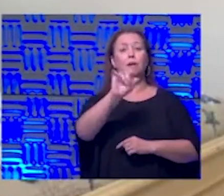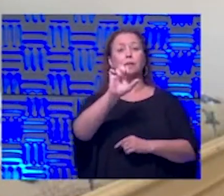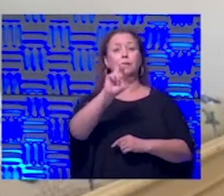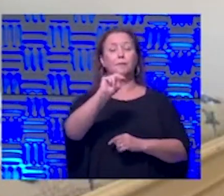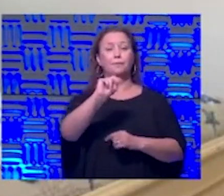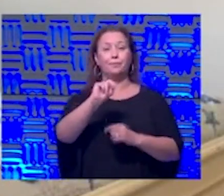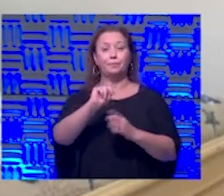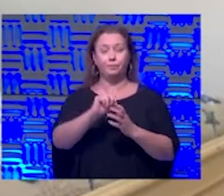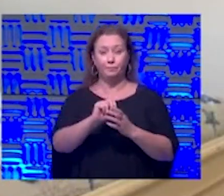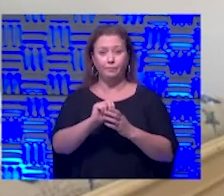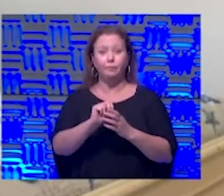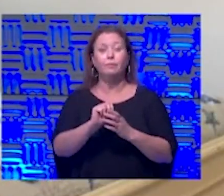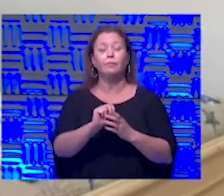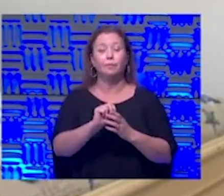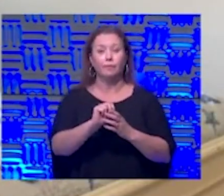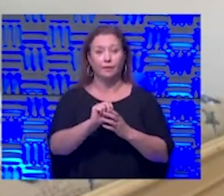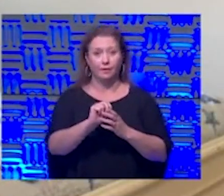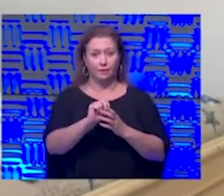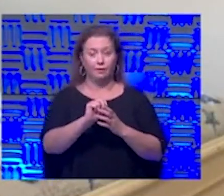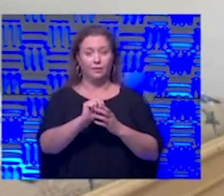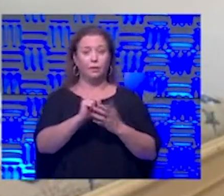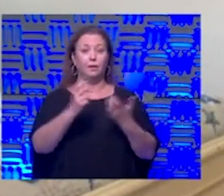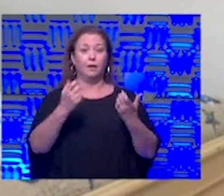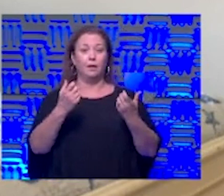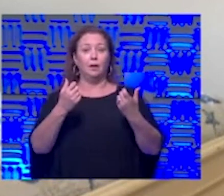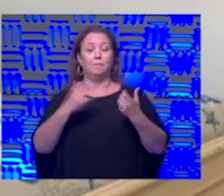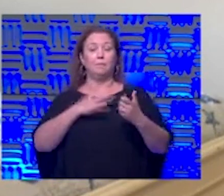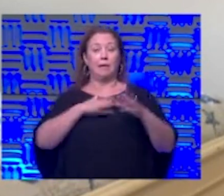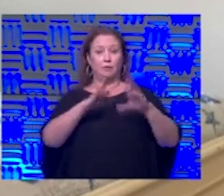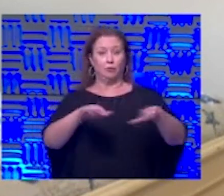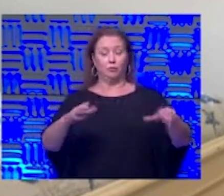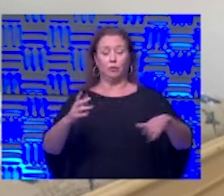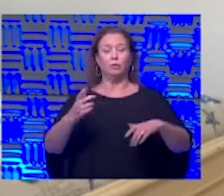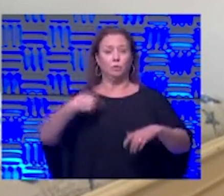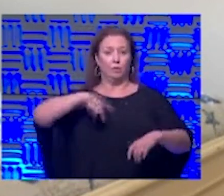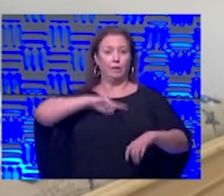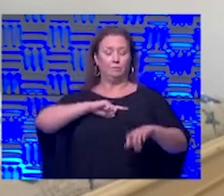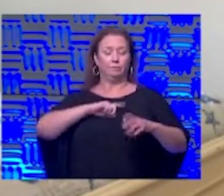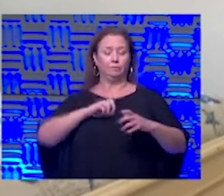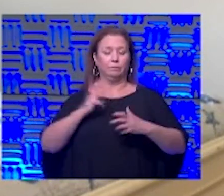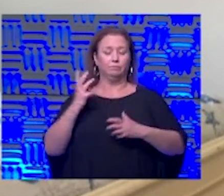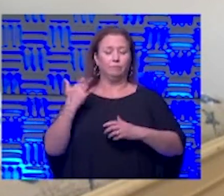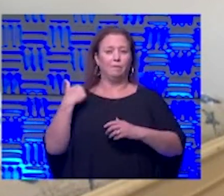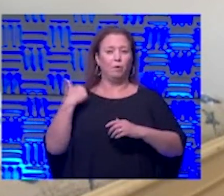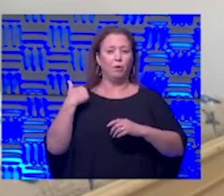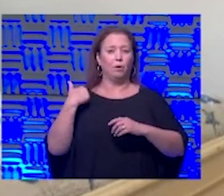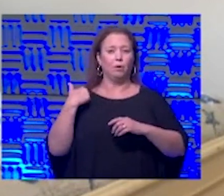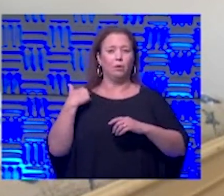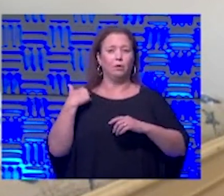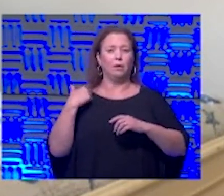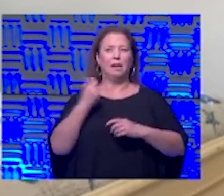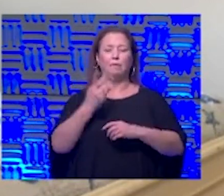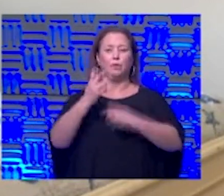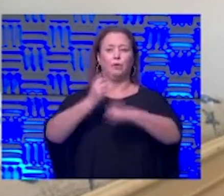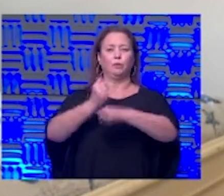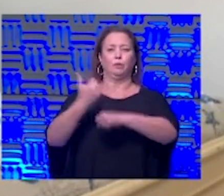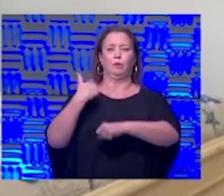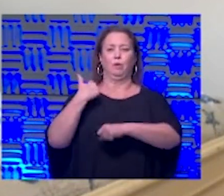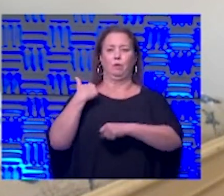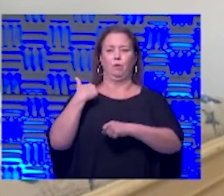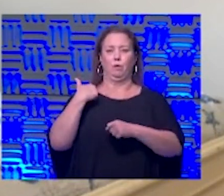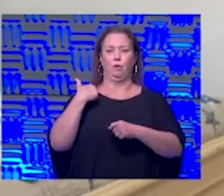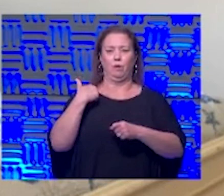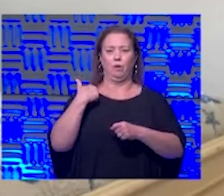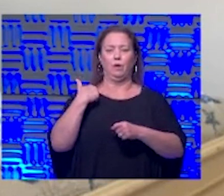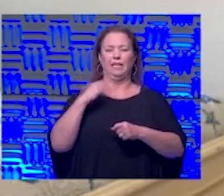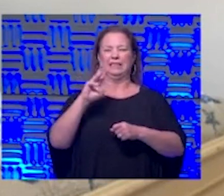So I've tried to go, with my children before. We stayed in a place, this was a few years ago, for